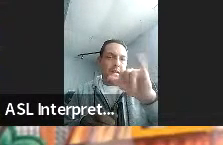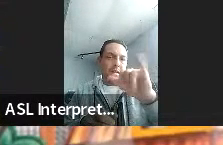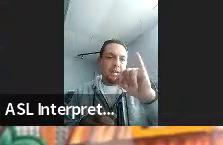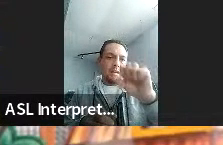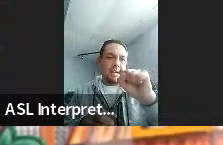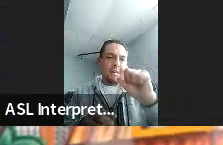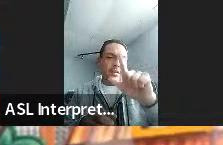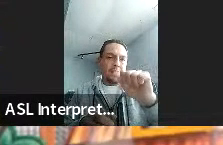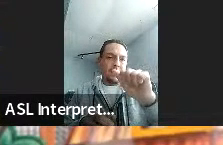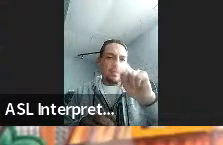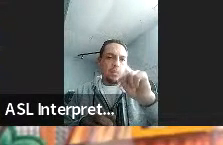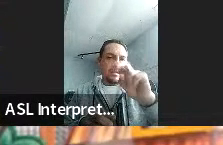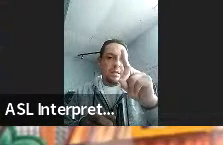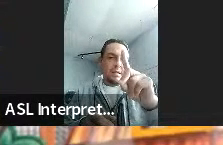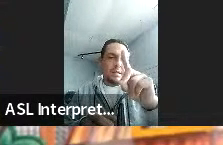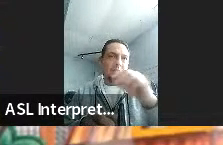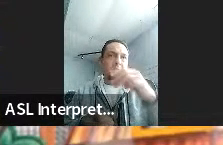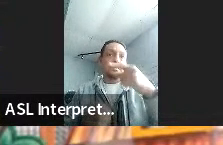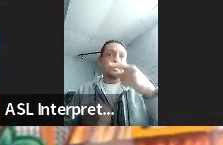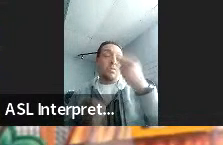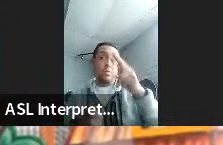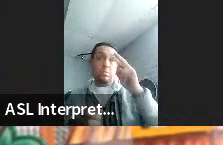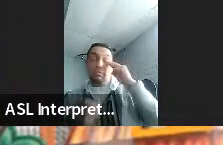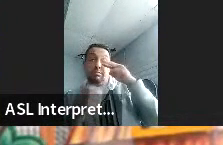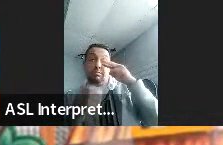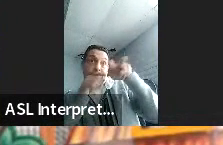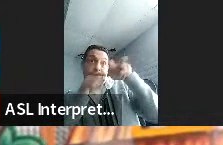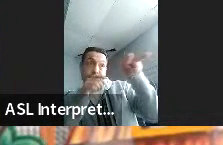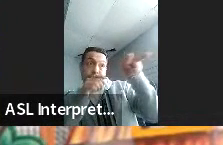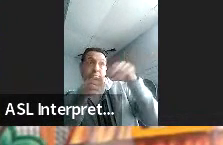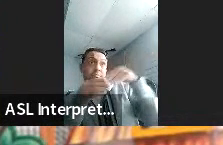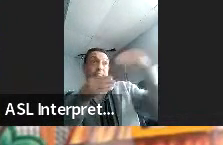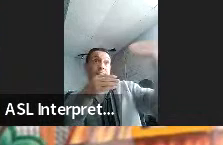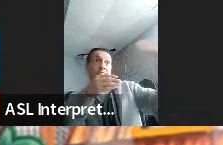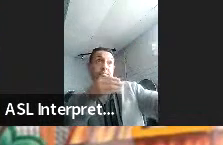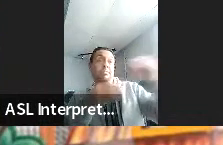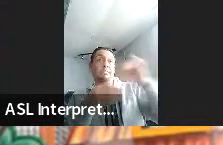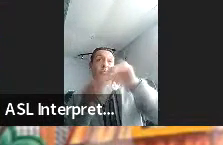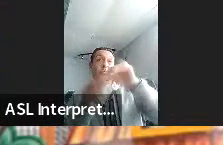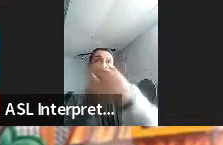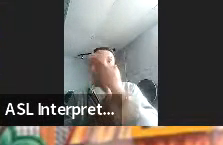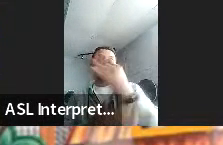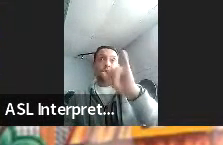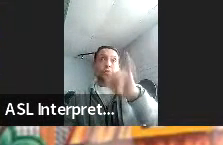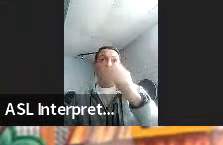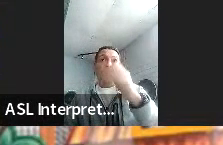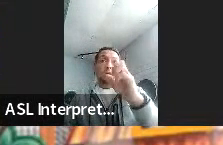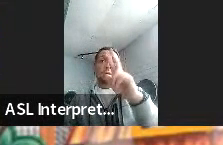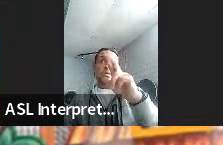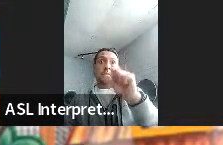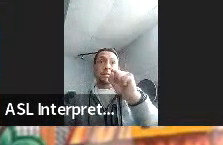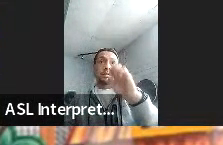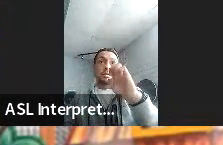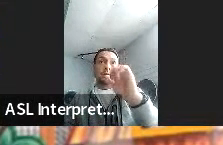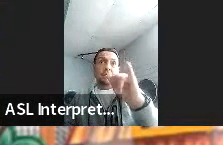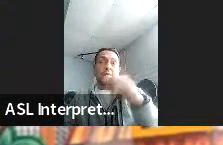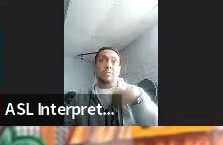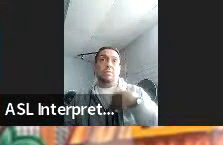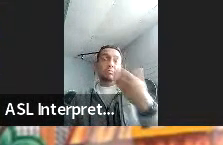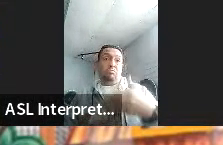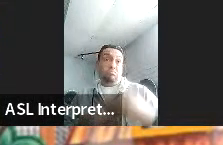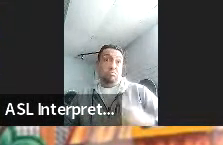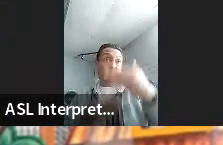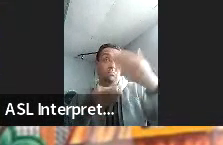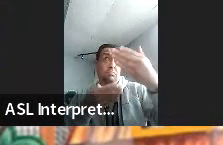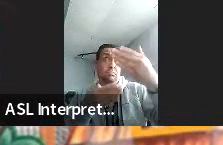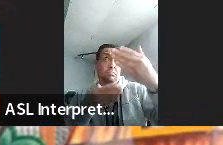find all kinds of fun family activities that are allowed. And so what we're proposing is to simplify and modernize the way that our zoning thinks about